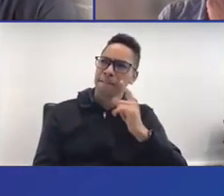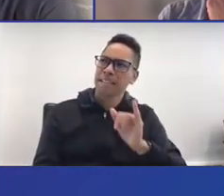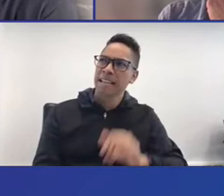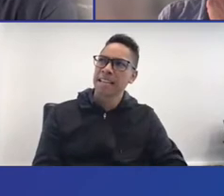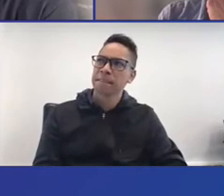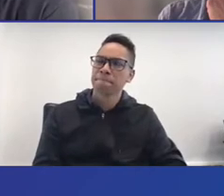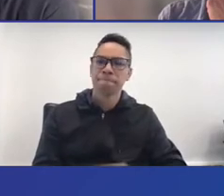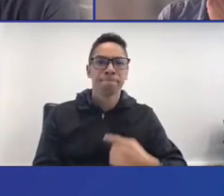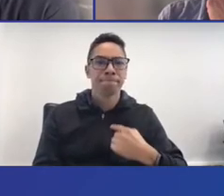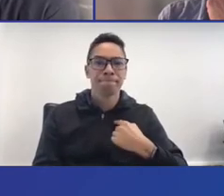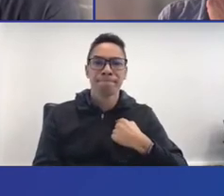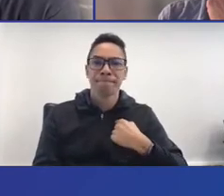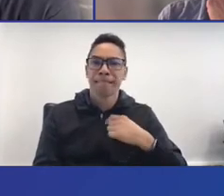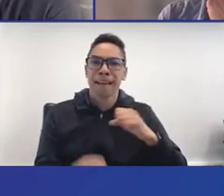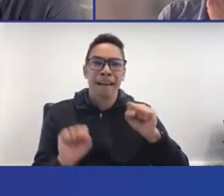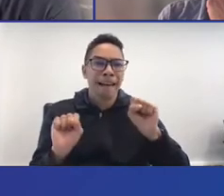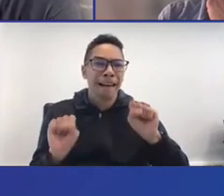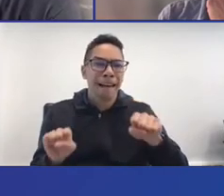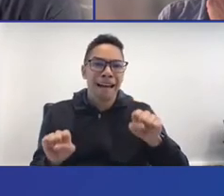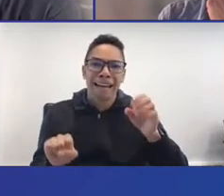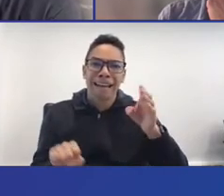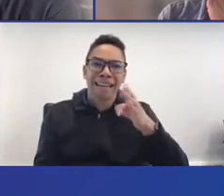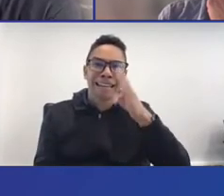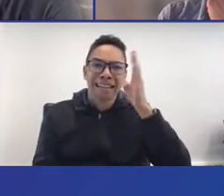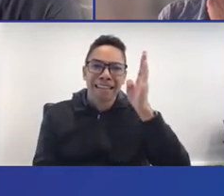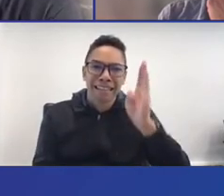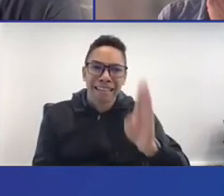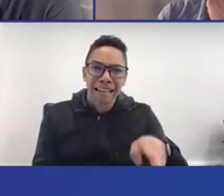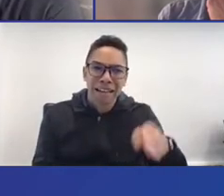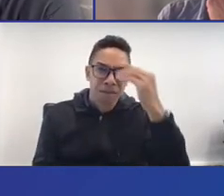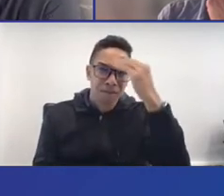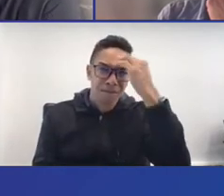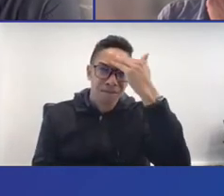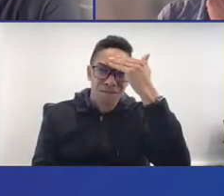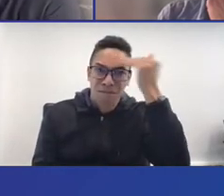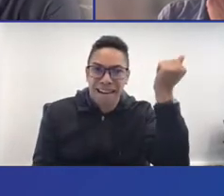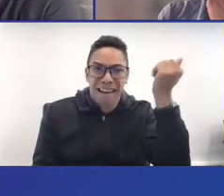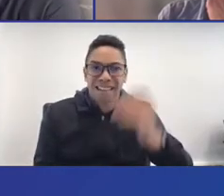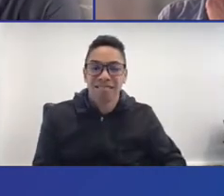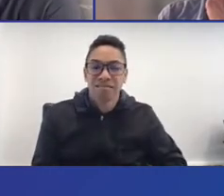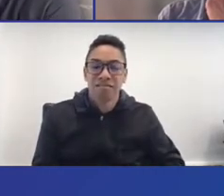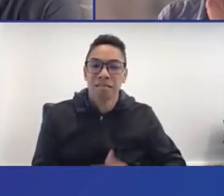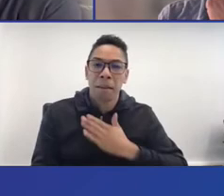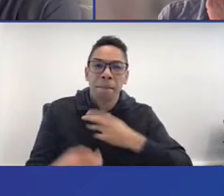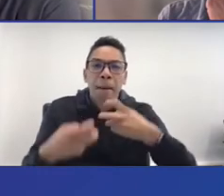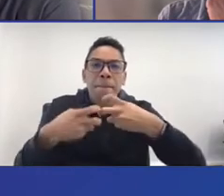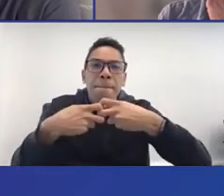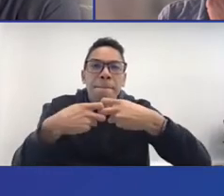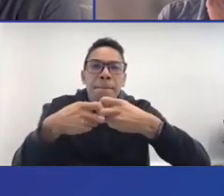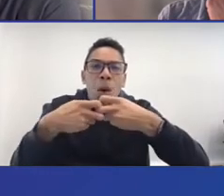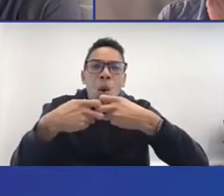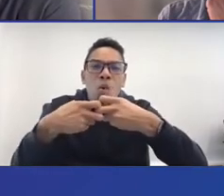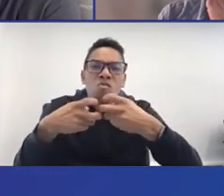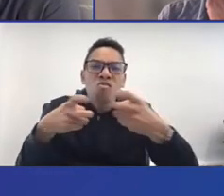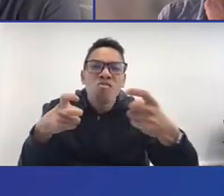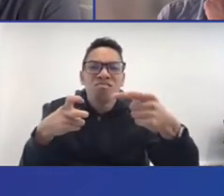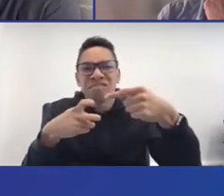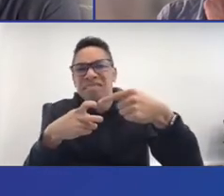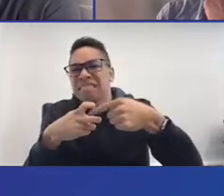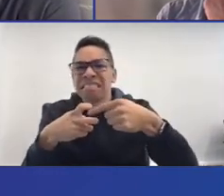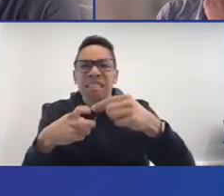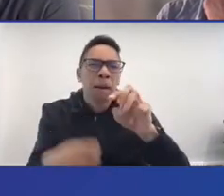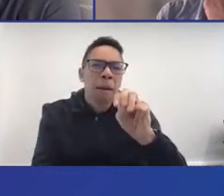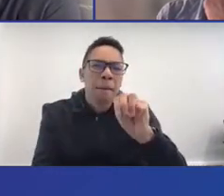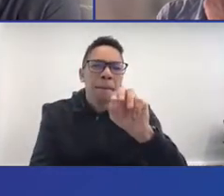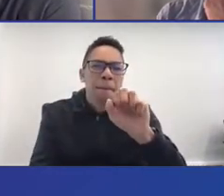never forget. Like you said, it's deep in the marrow. And there's something about me continuously like